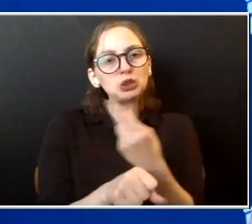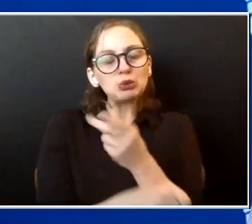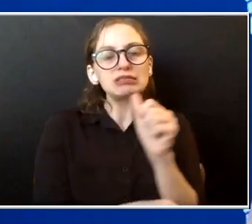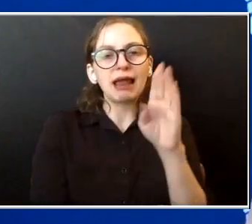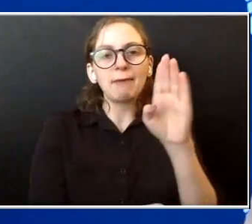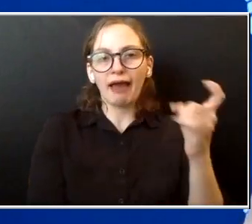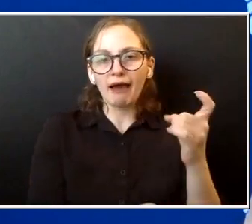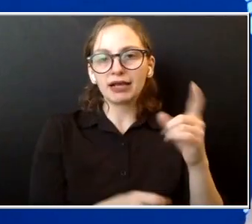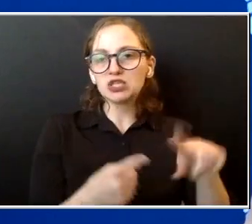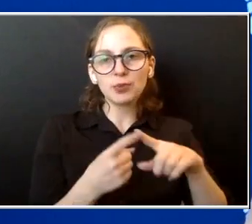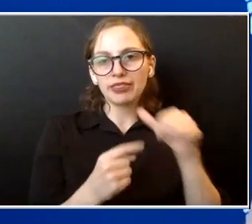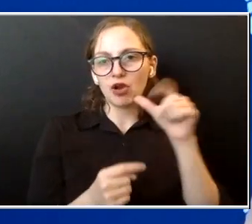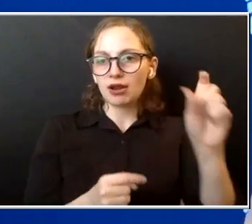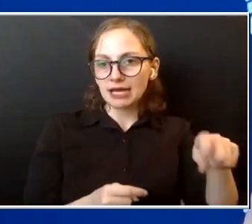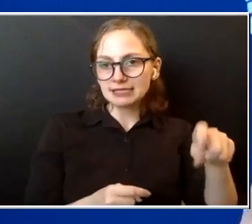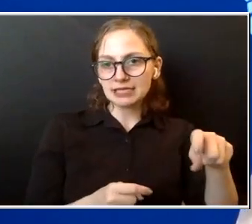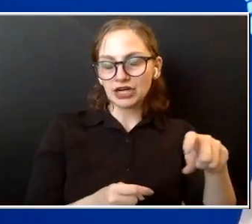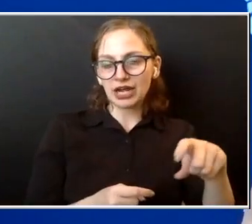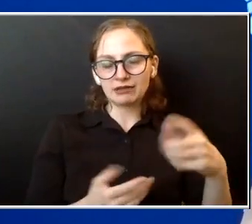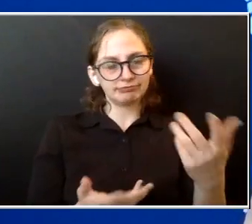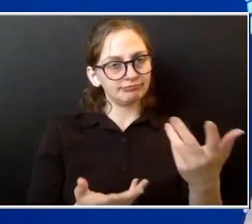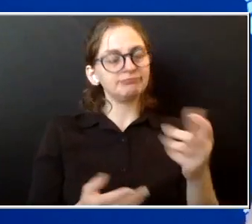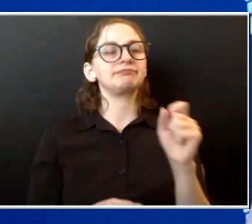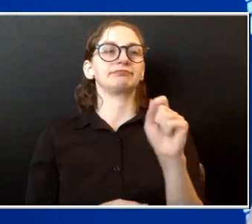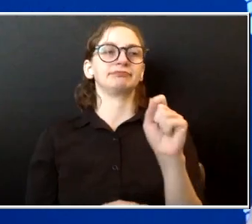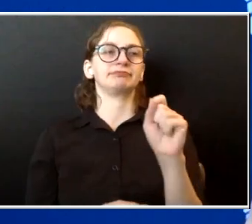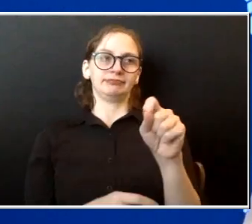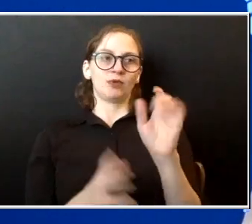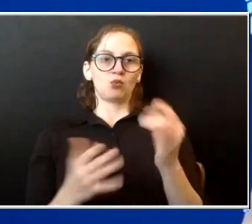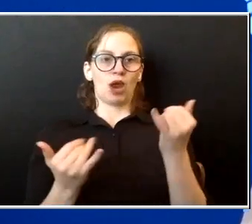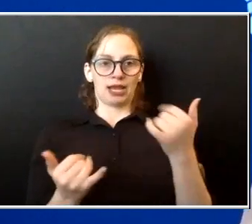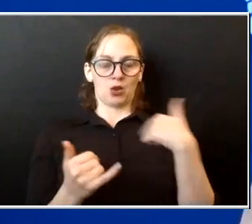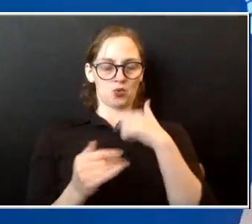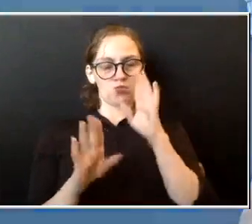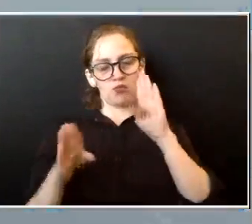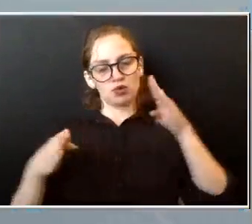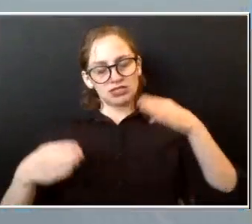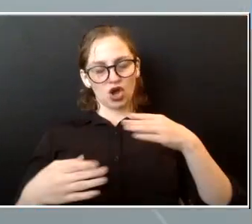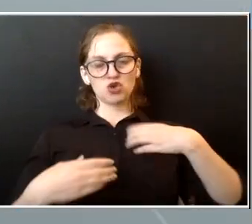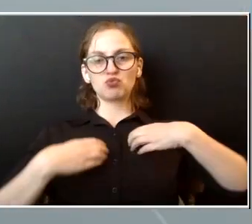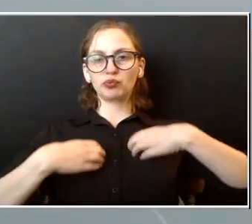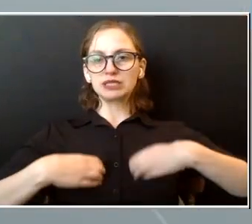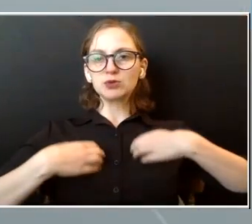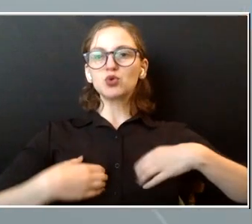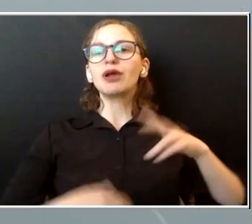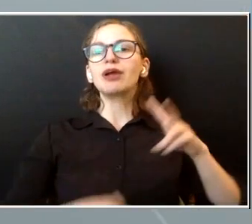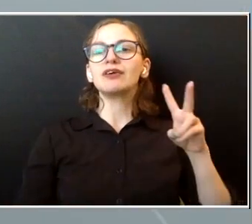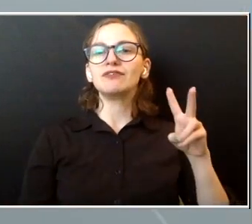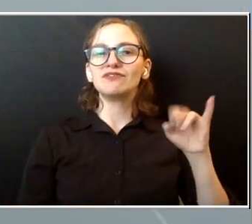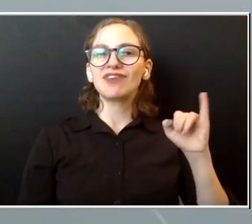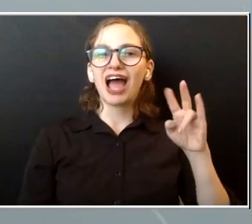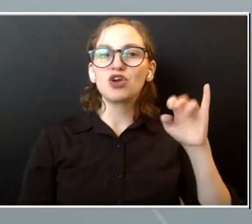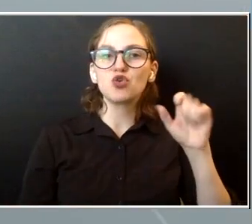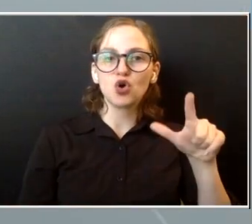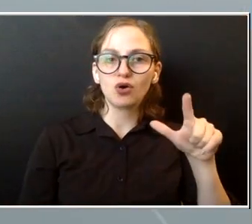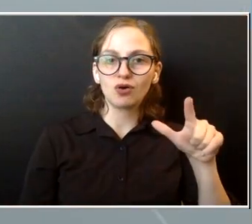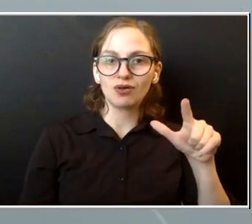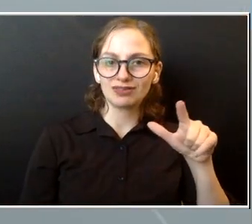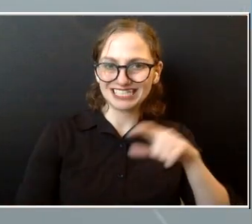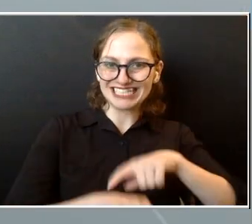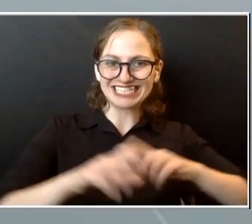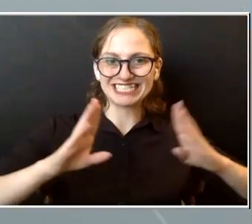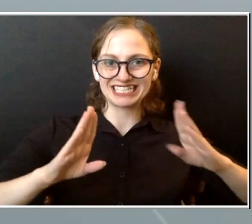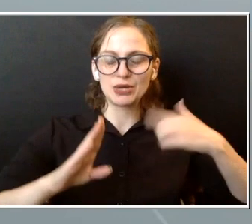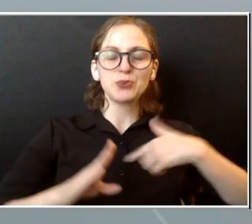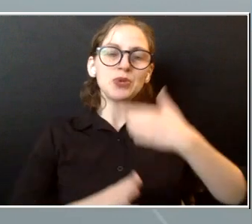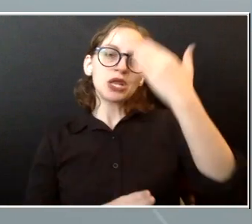as we're kind of really focusing on respiratory viral season right now. So again, we know that most head colds, and people will